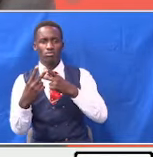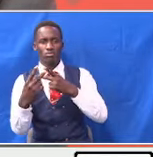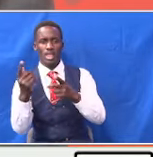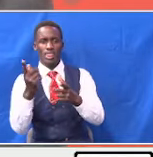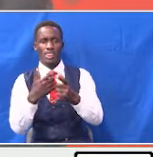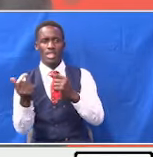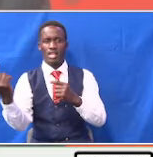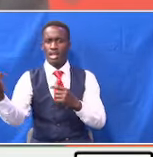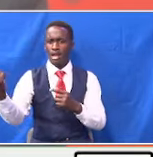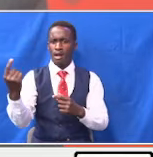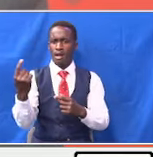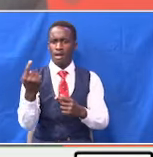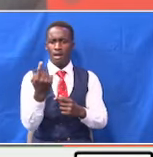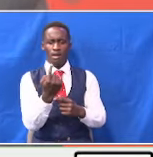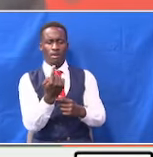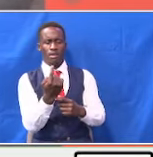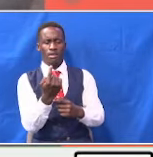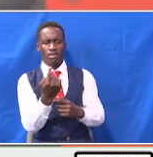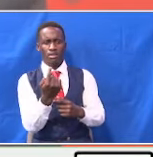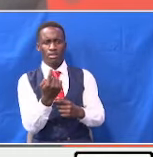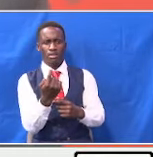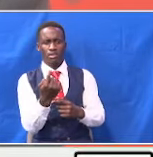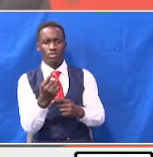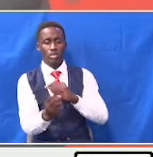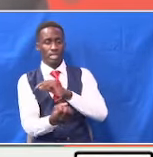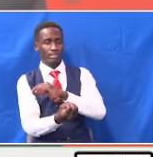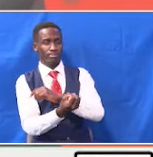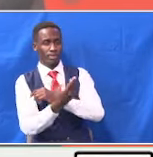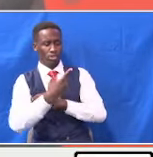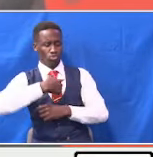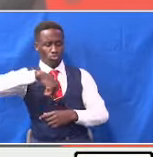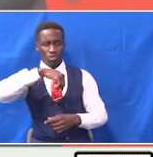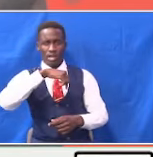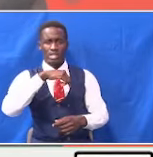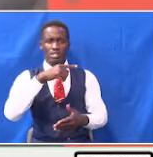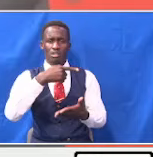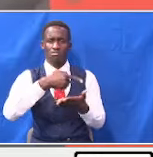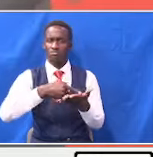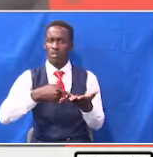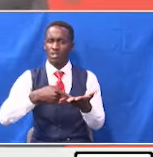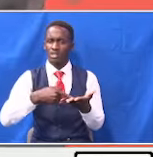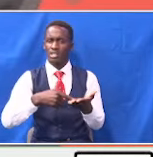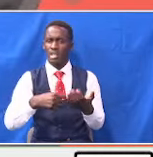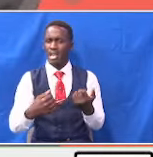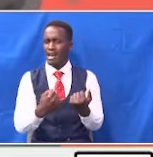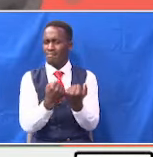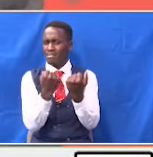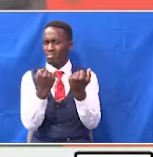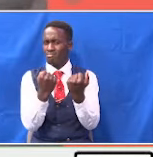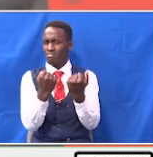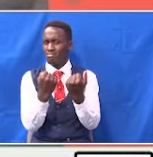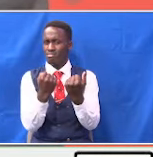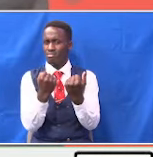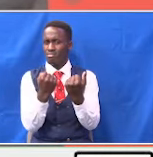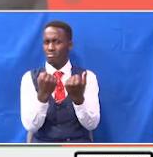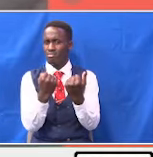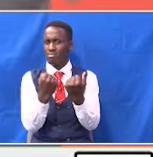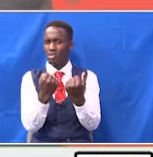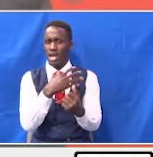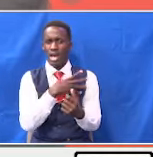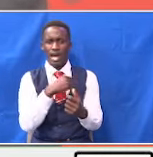coming to endeavor to explain to us what is happening,